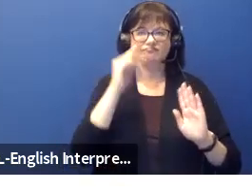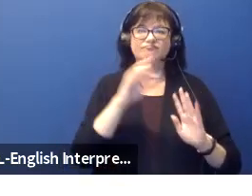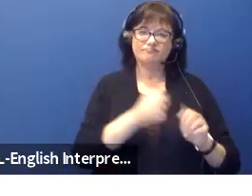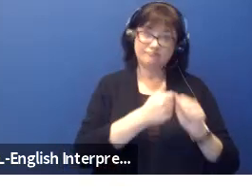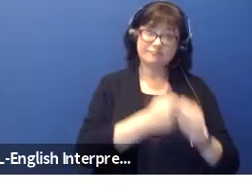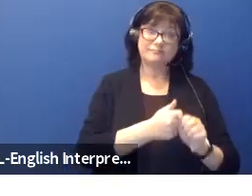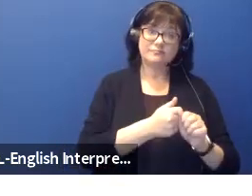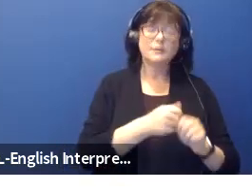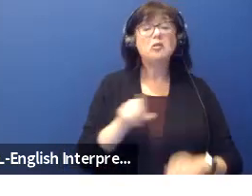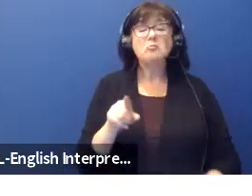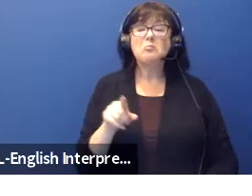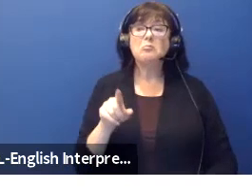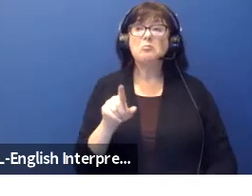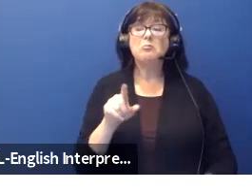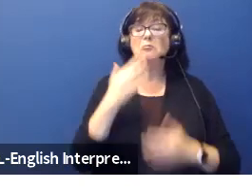of an internal